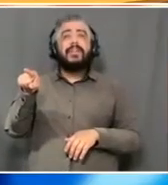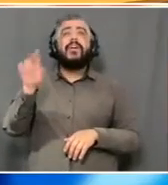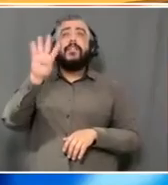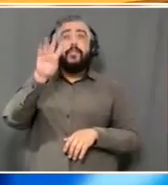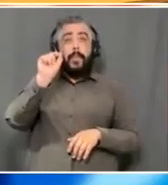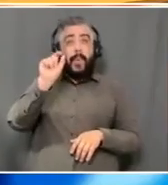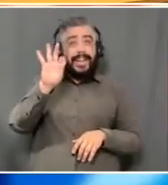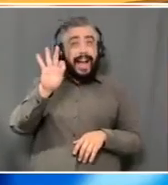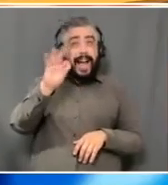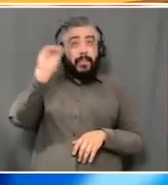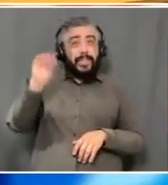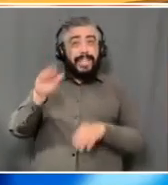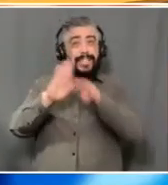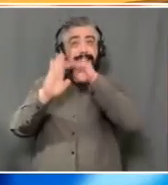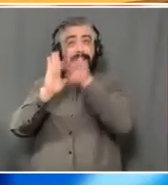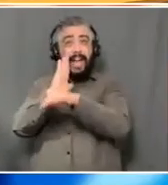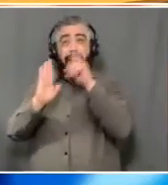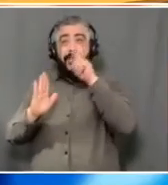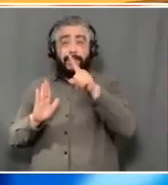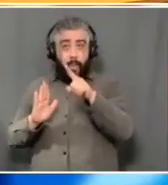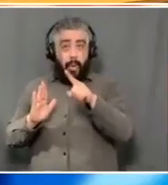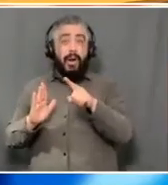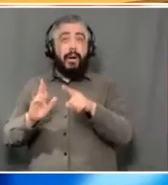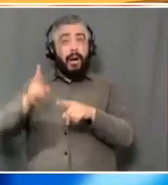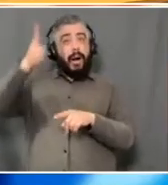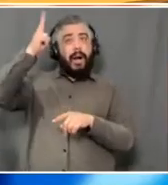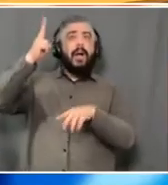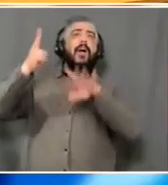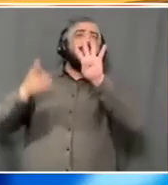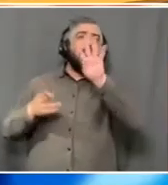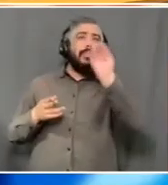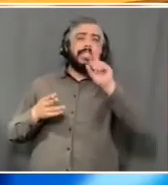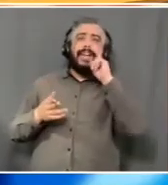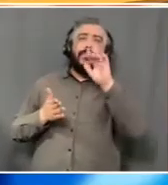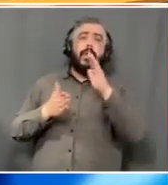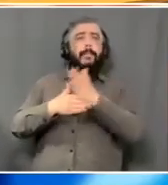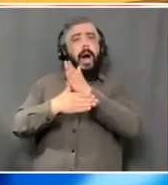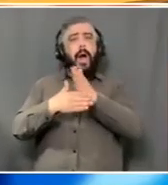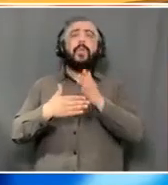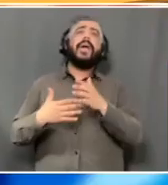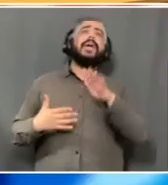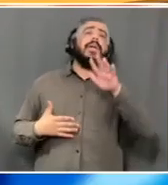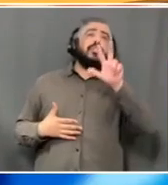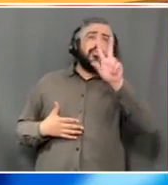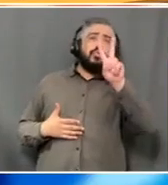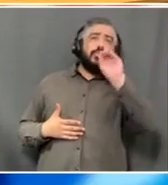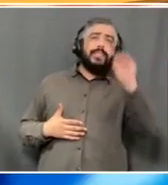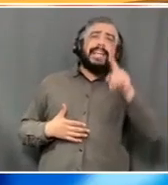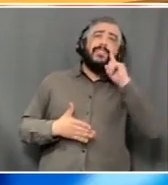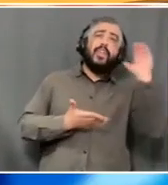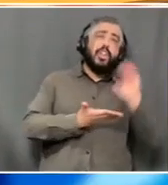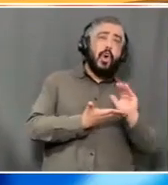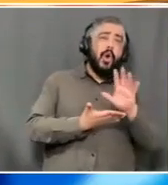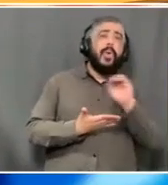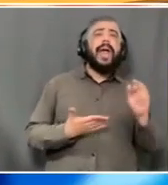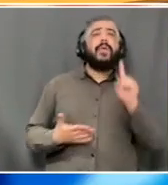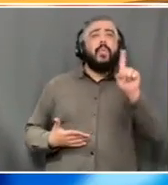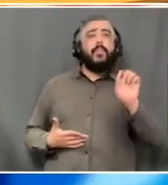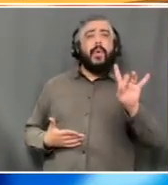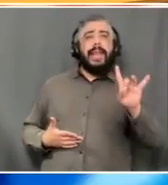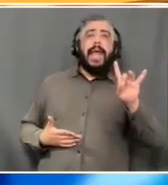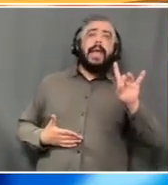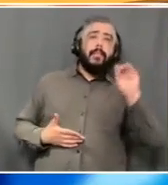4.9% decline for high, 4% for moderate, 2.4% for low, and 1.8% for